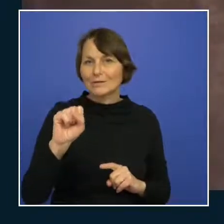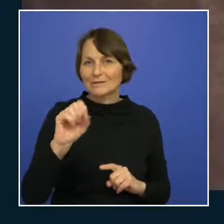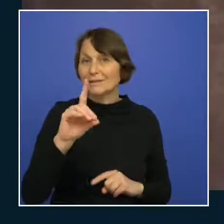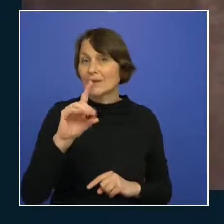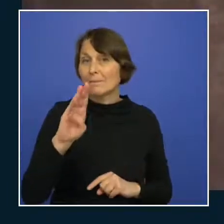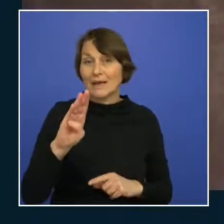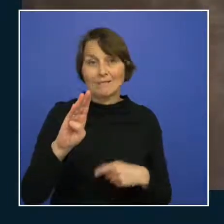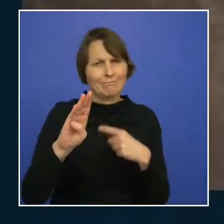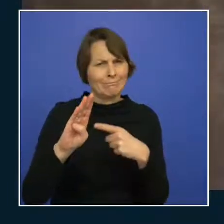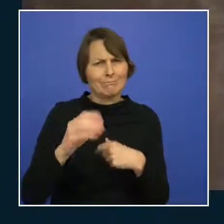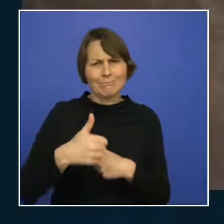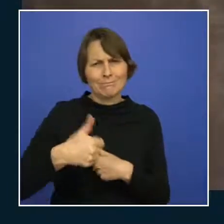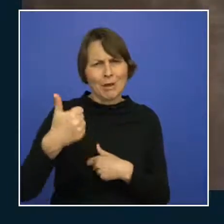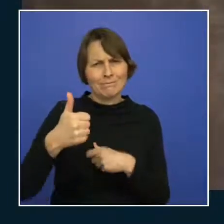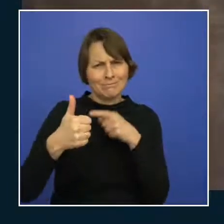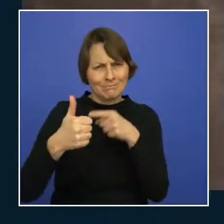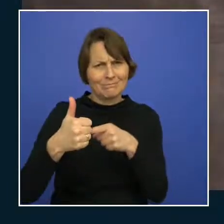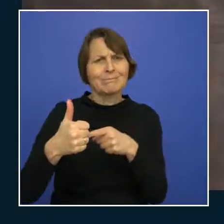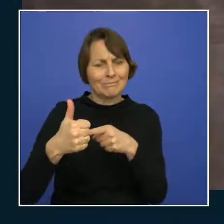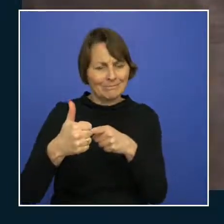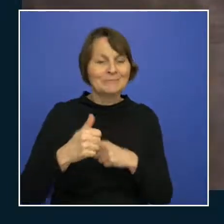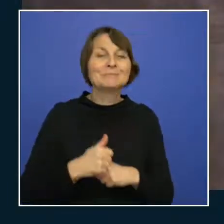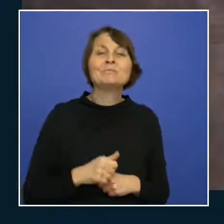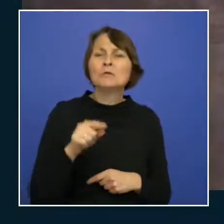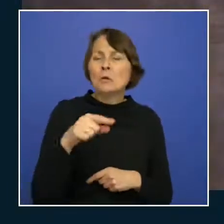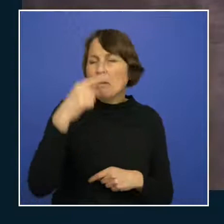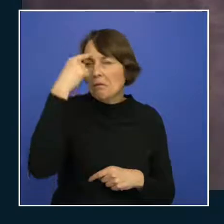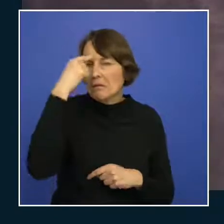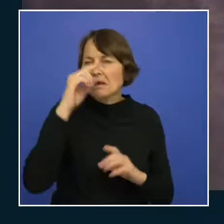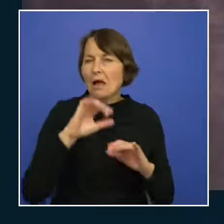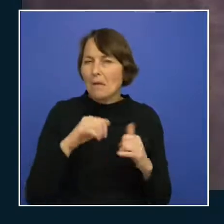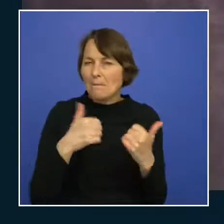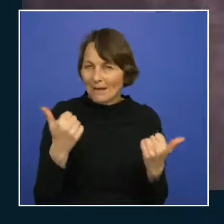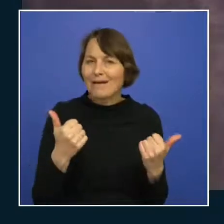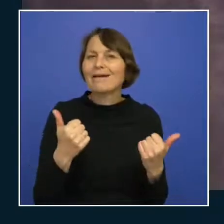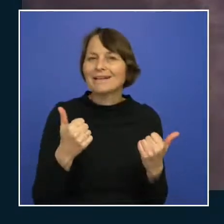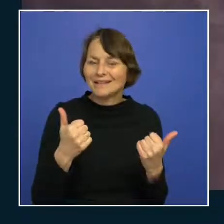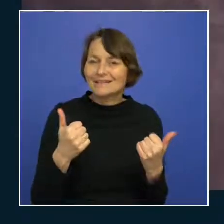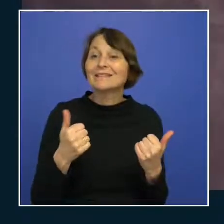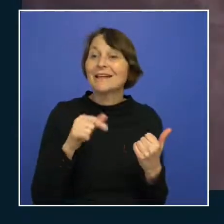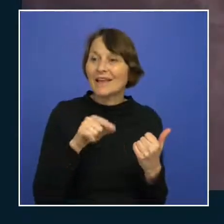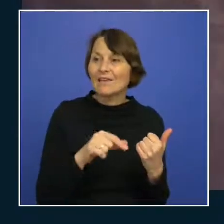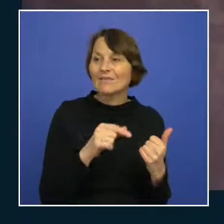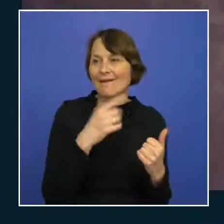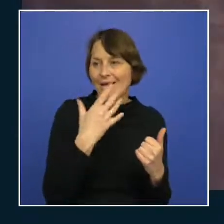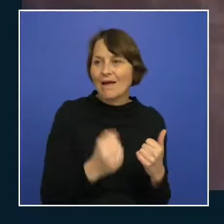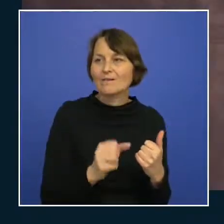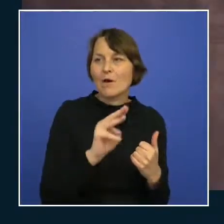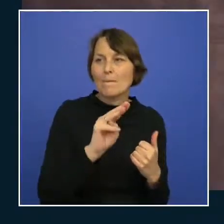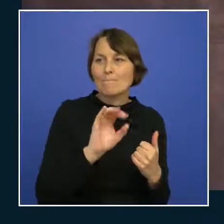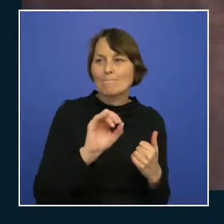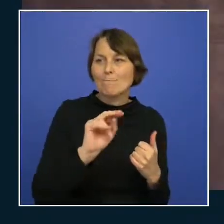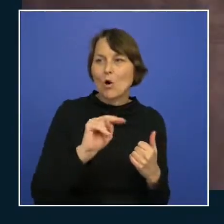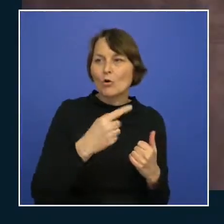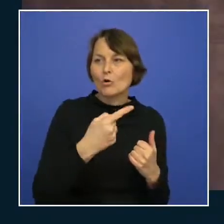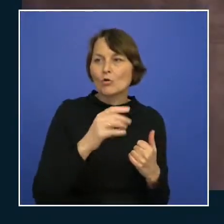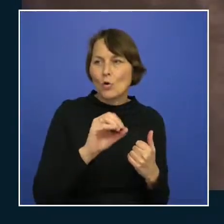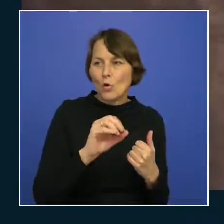be really great when you're considering using an application that is backed by a MongoDB backend. That's Cosmos DB.